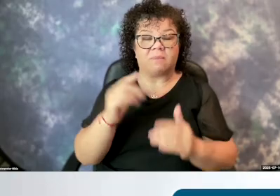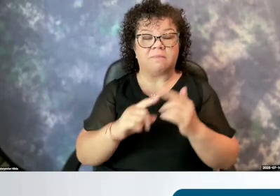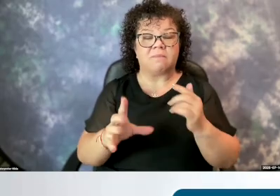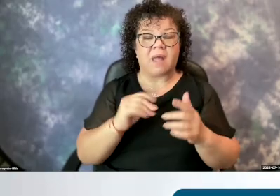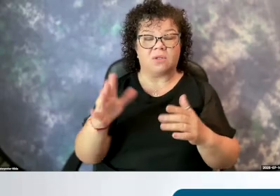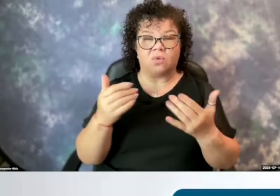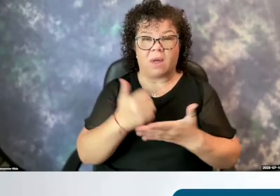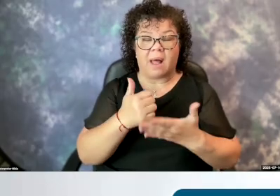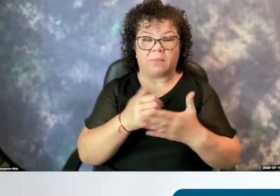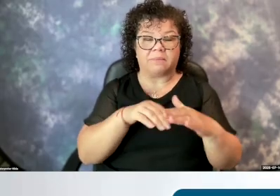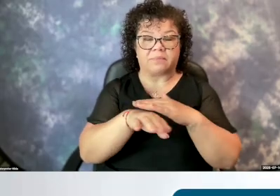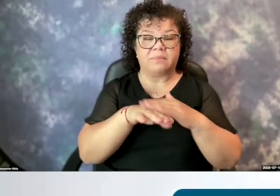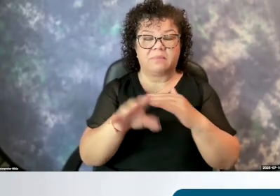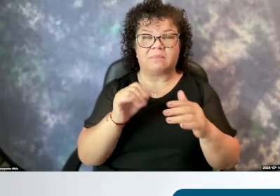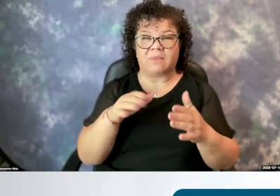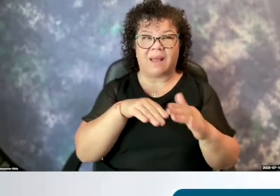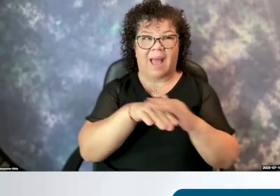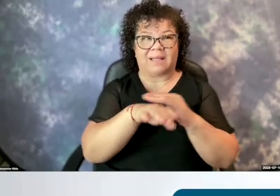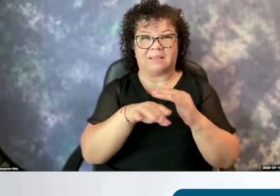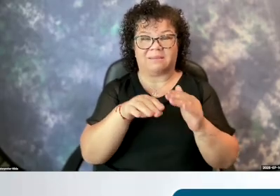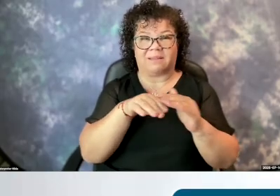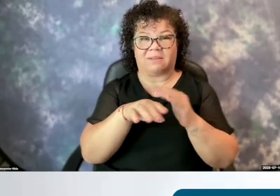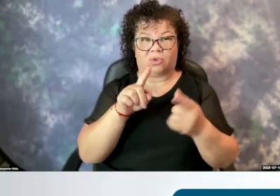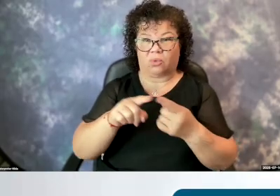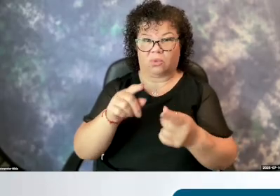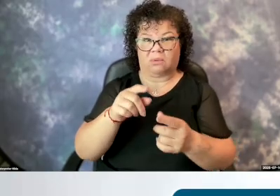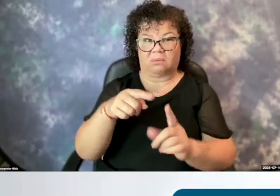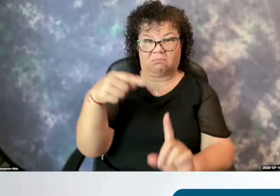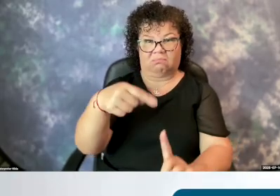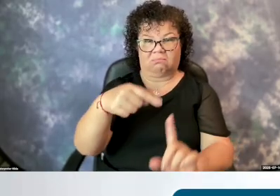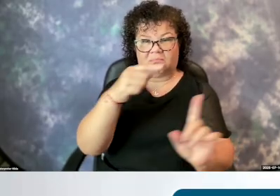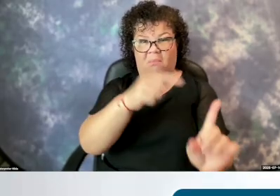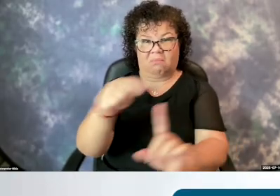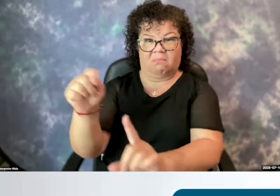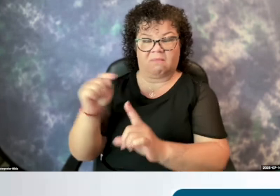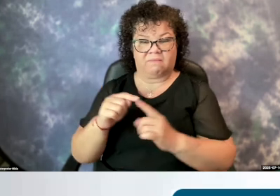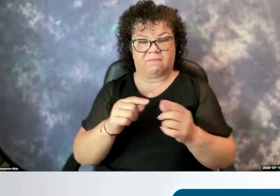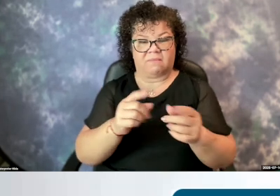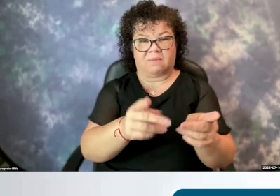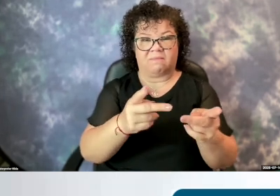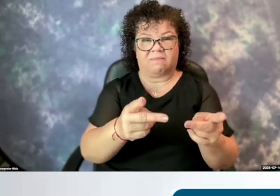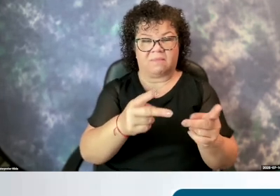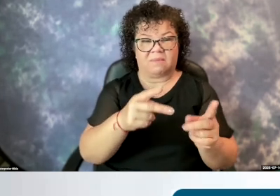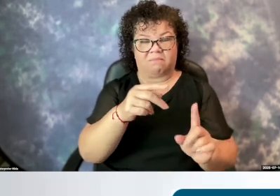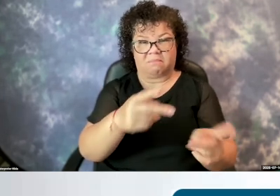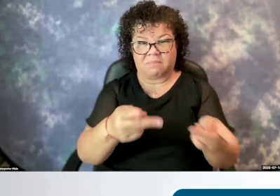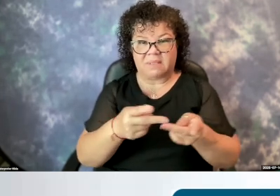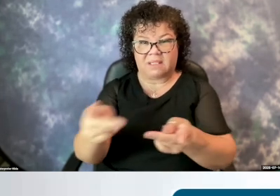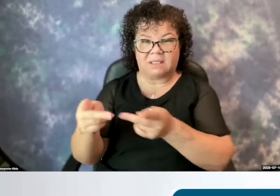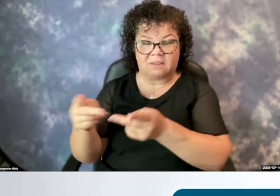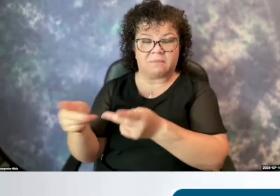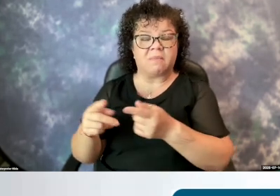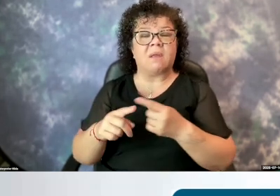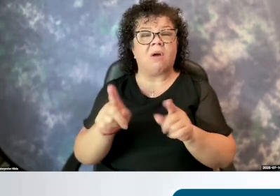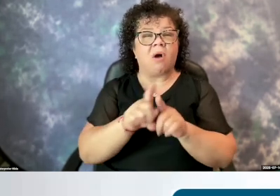disparities, in particular through funding community-identified solutions that help improve access to key destinations and increase the number